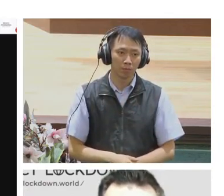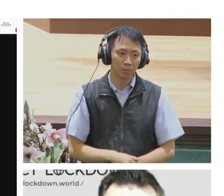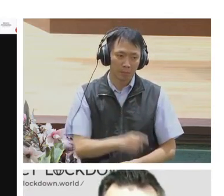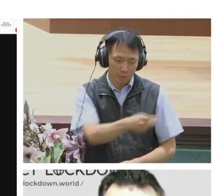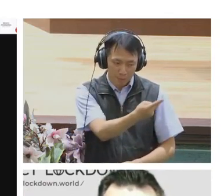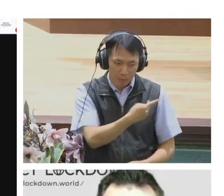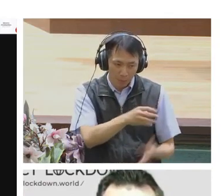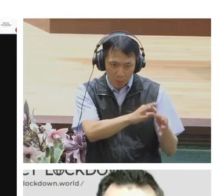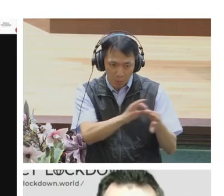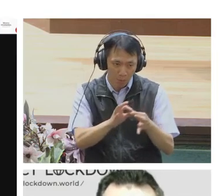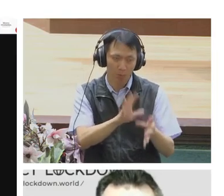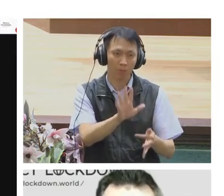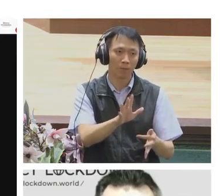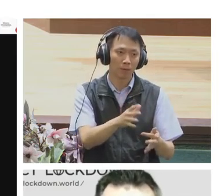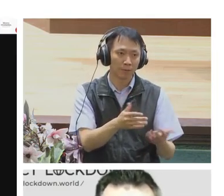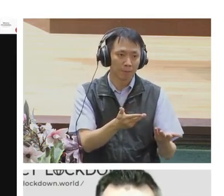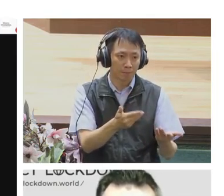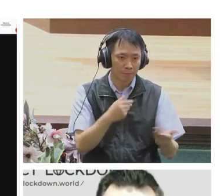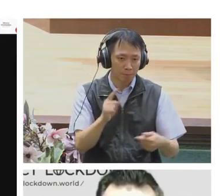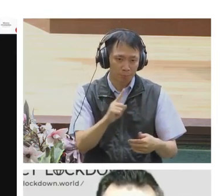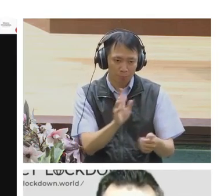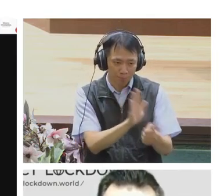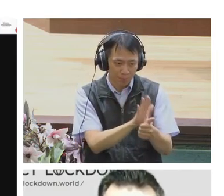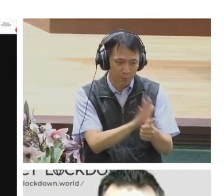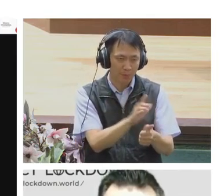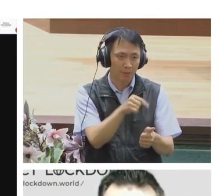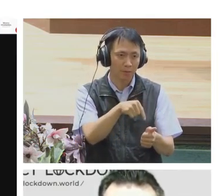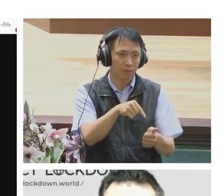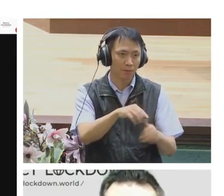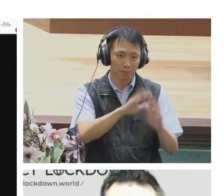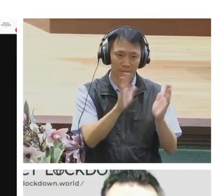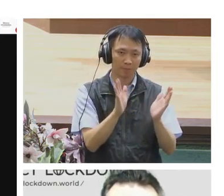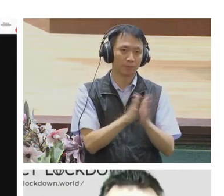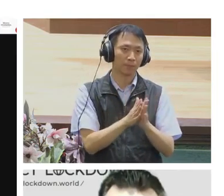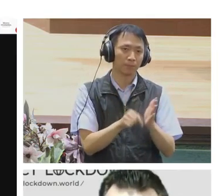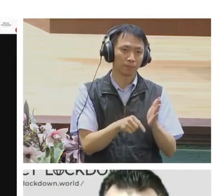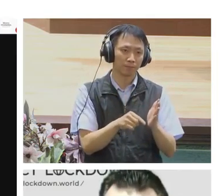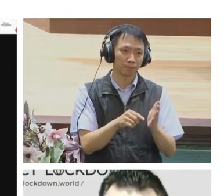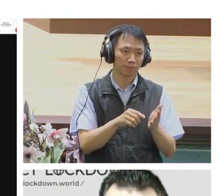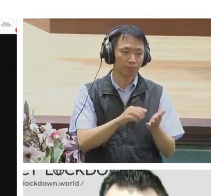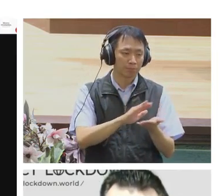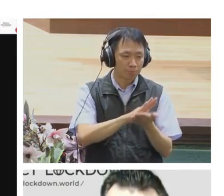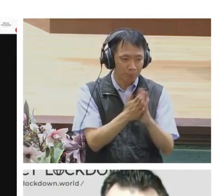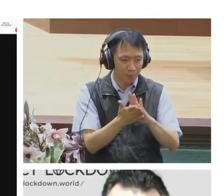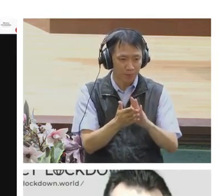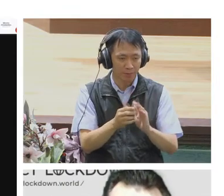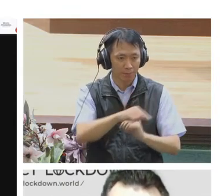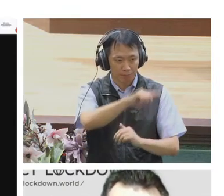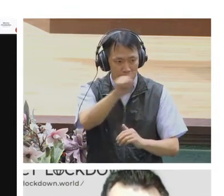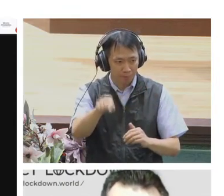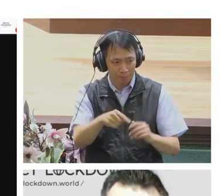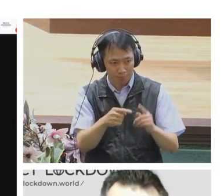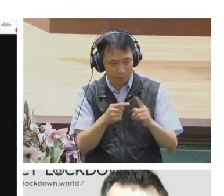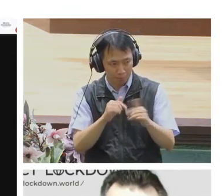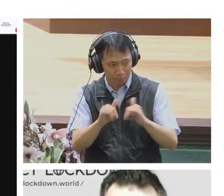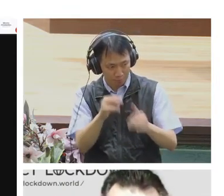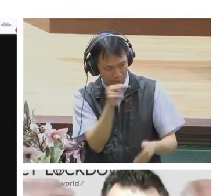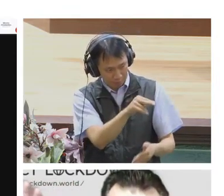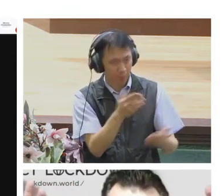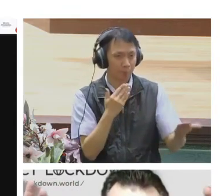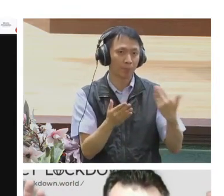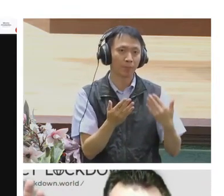you actually turn this into something that people can understand, right? And what you see behind us,